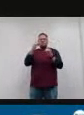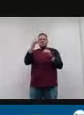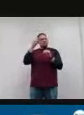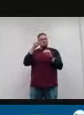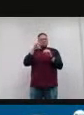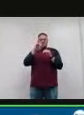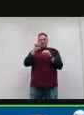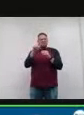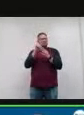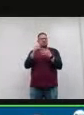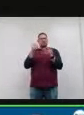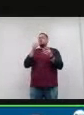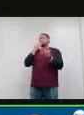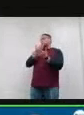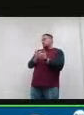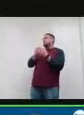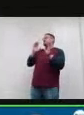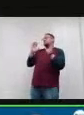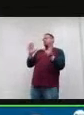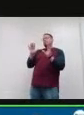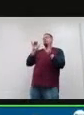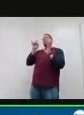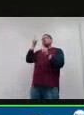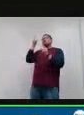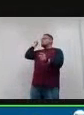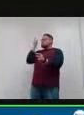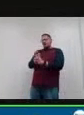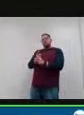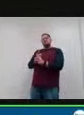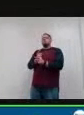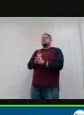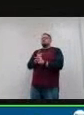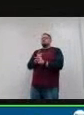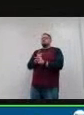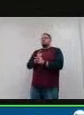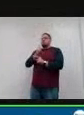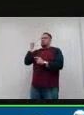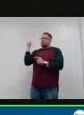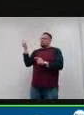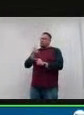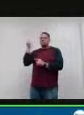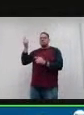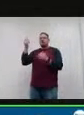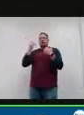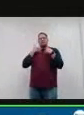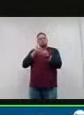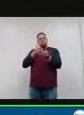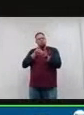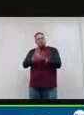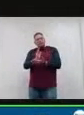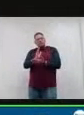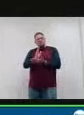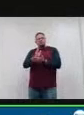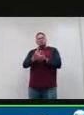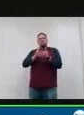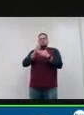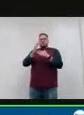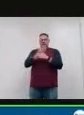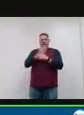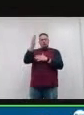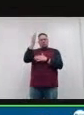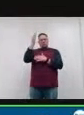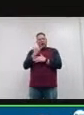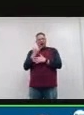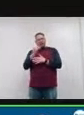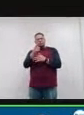that. Good. And you're absolutely correct. You are always entitled to share the reasons for how